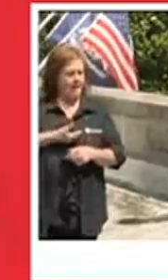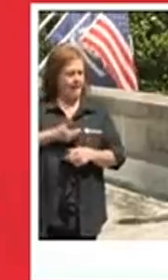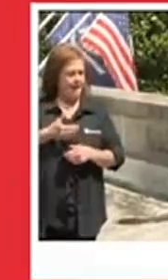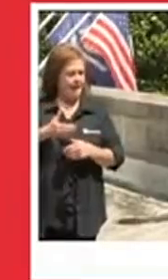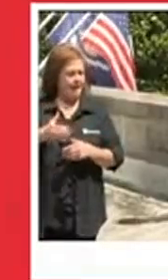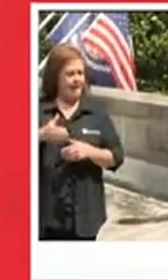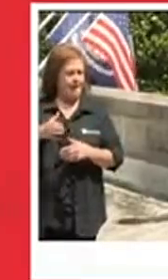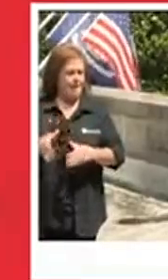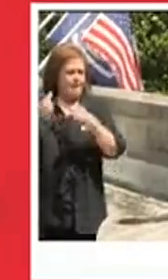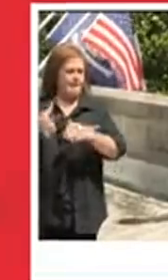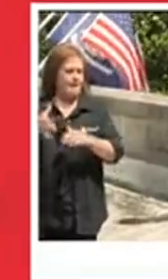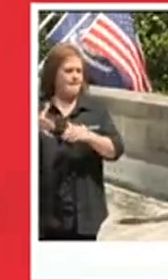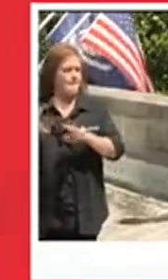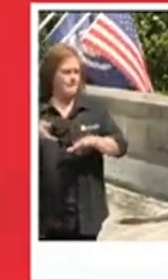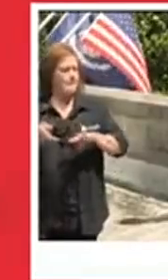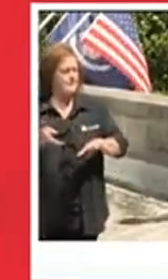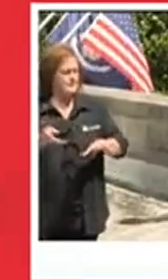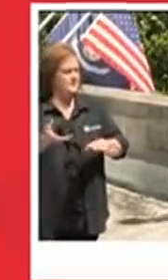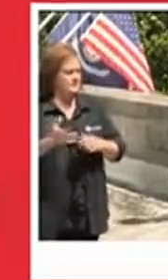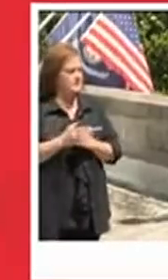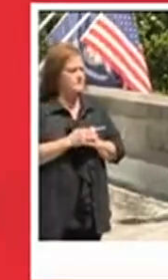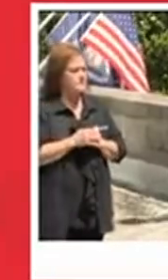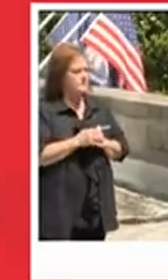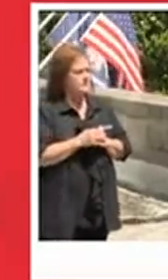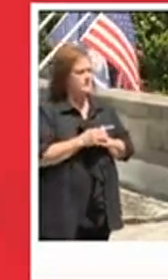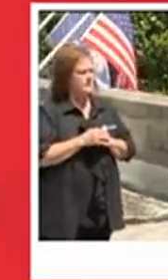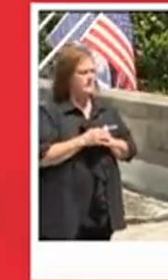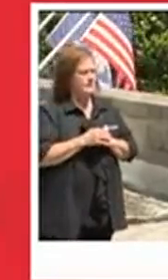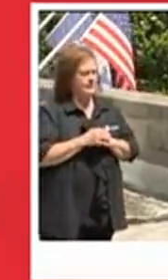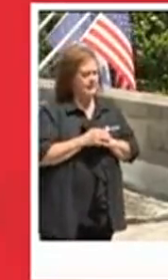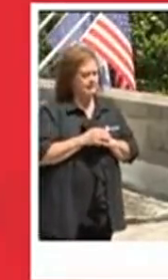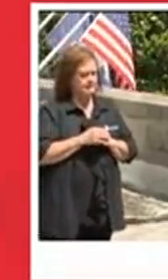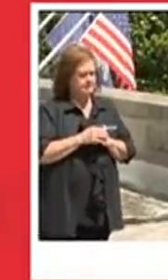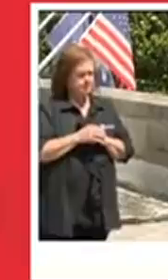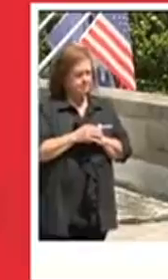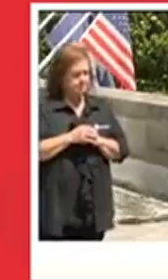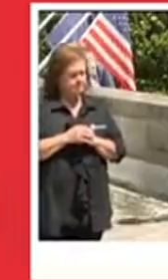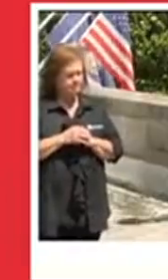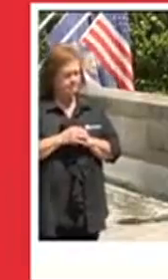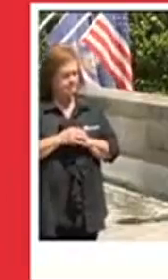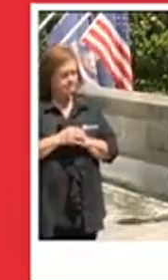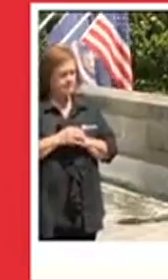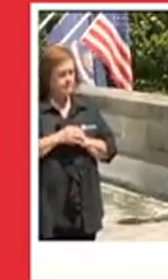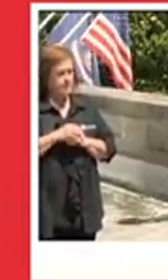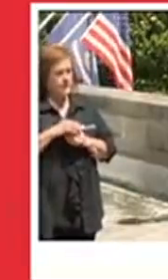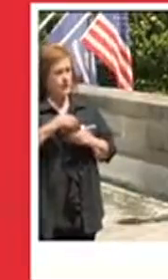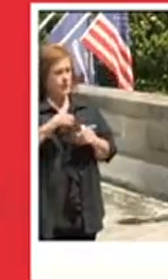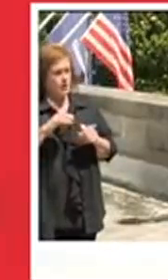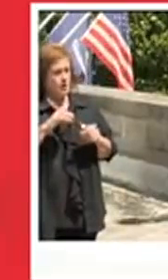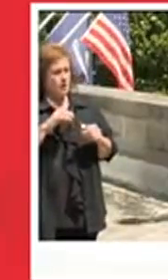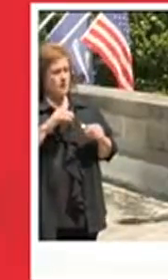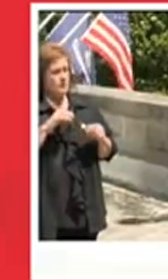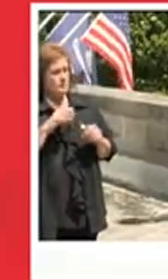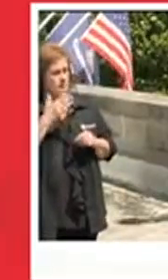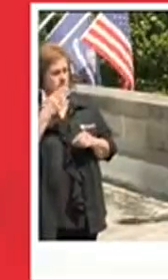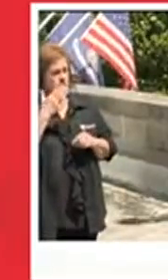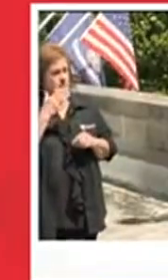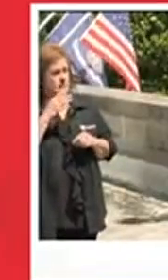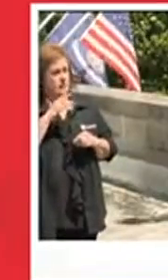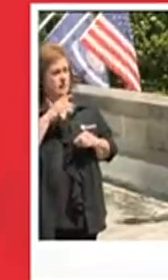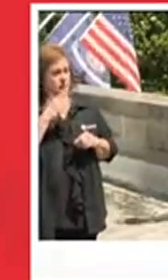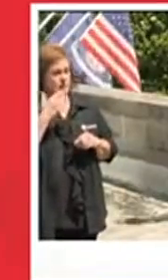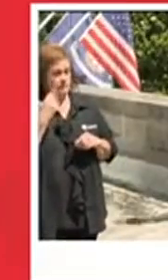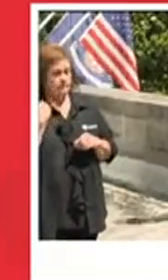more important than ever in terms of being part of our redundant system. Especially when, with the loss of Turbine